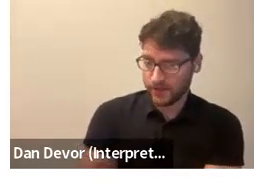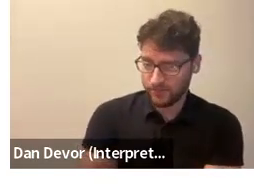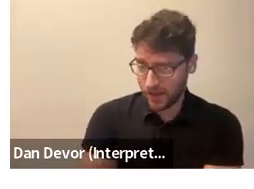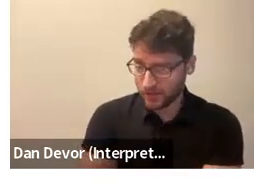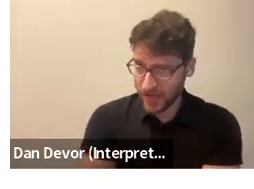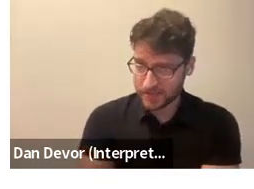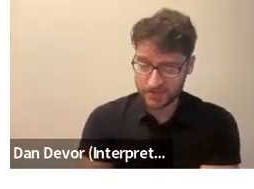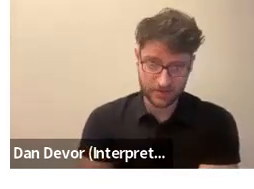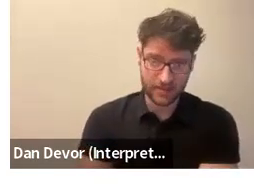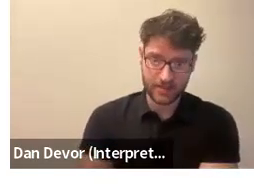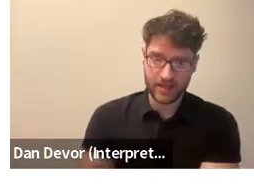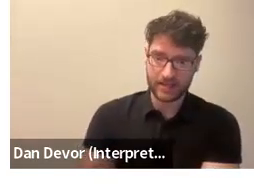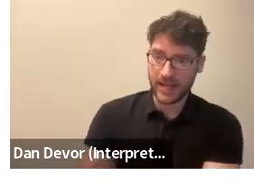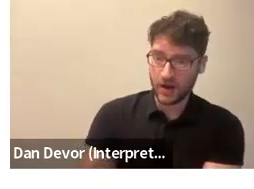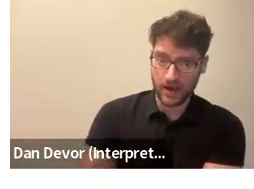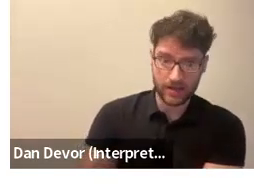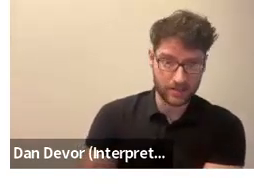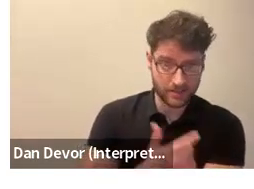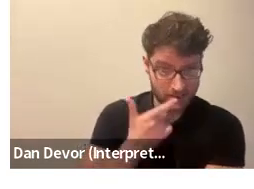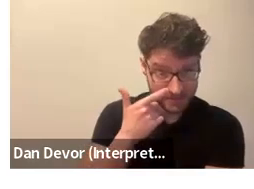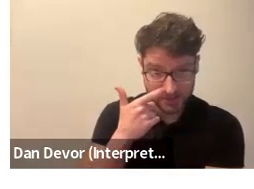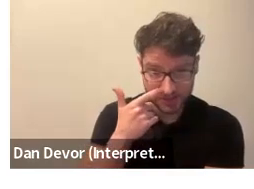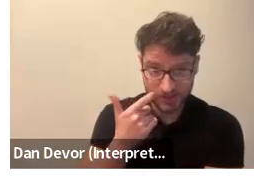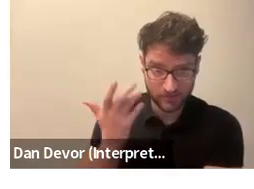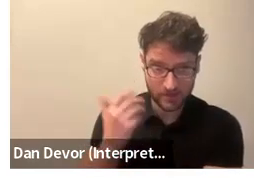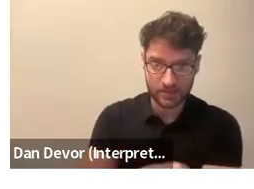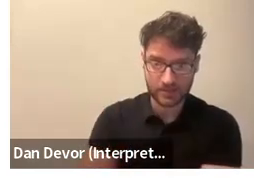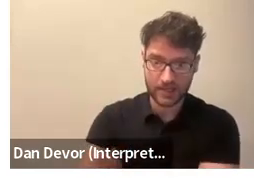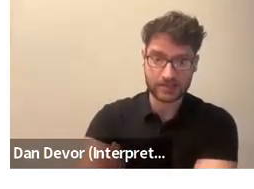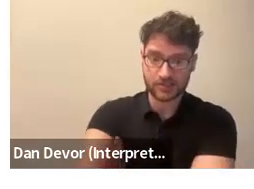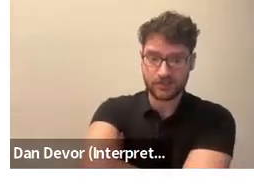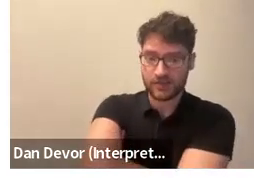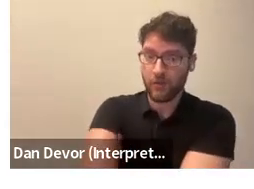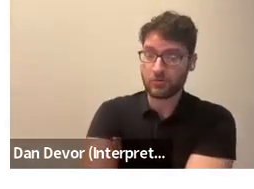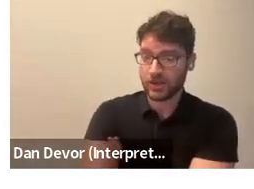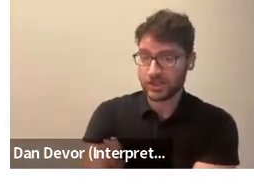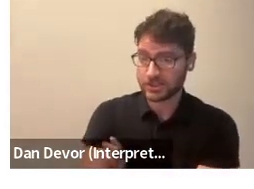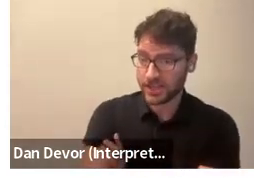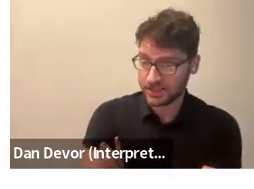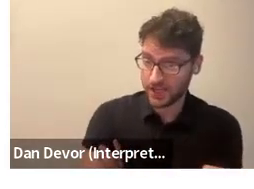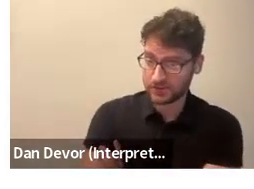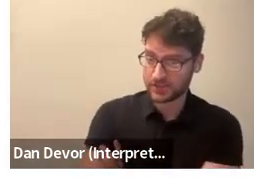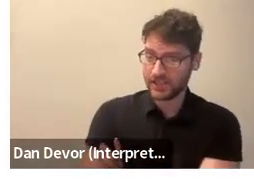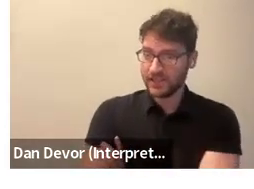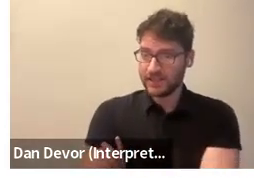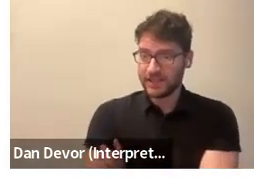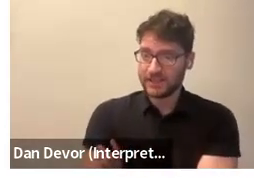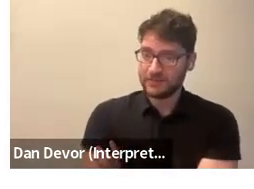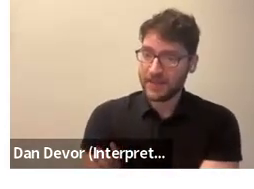but they held fast. And now ASL has achieved a formal recognition as a